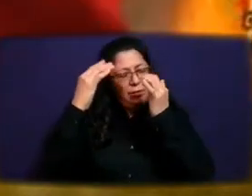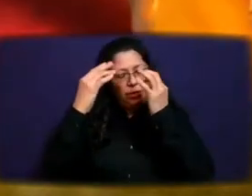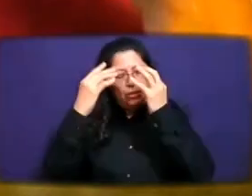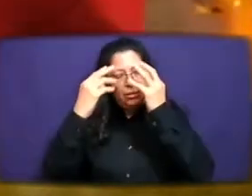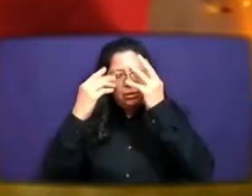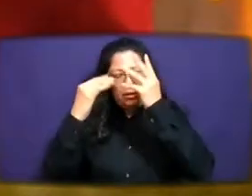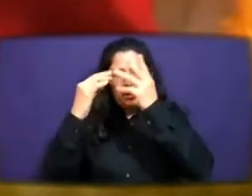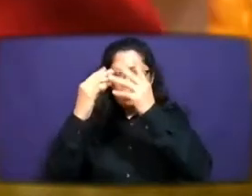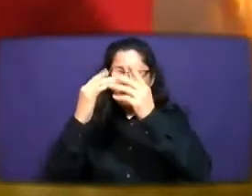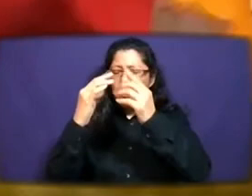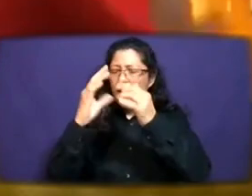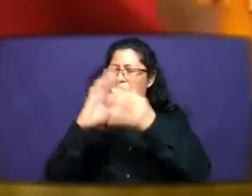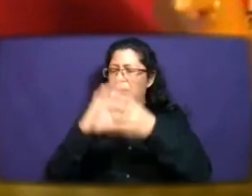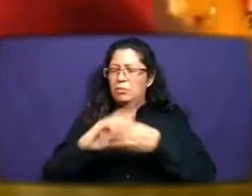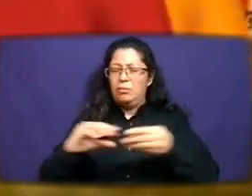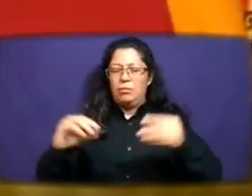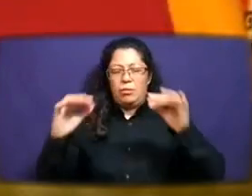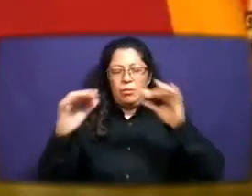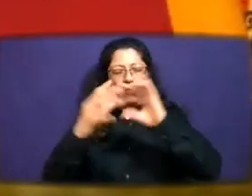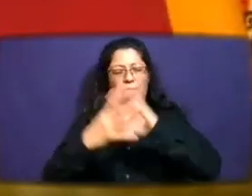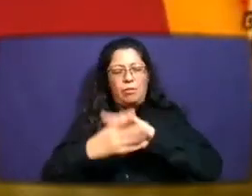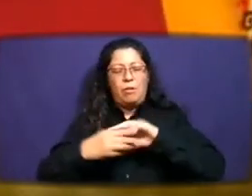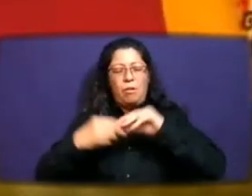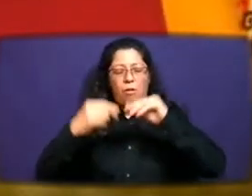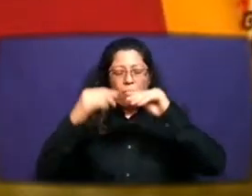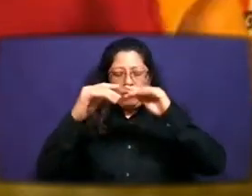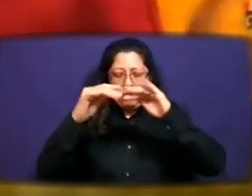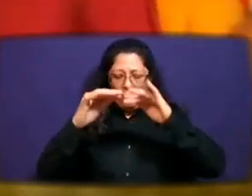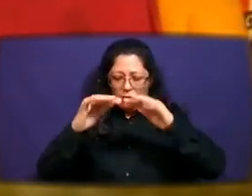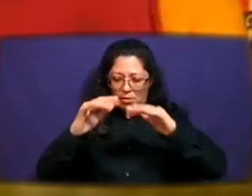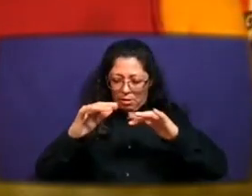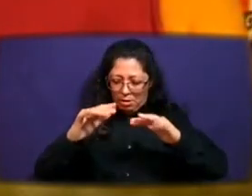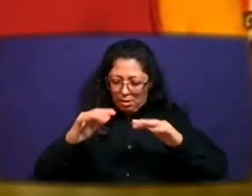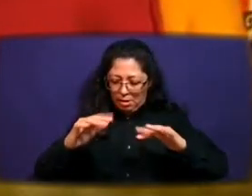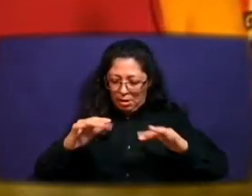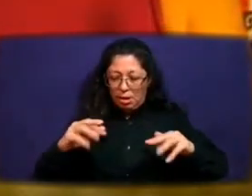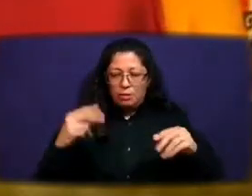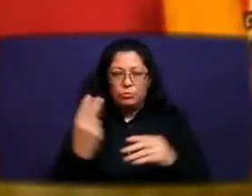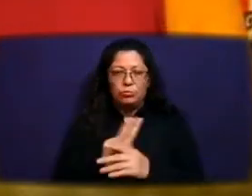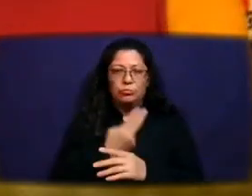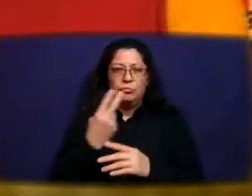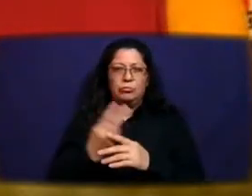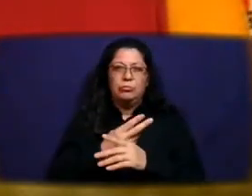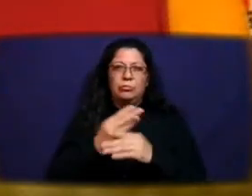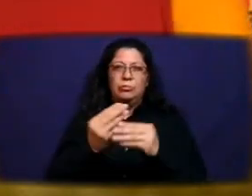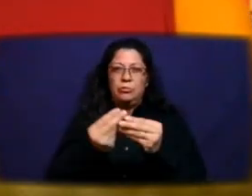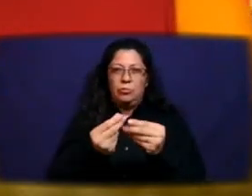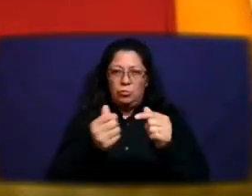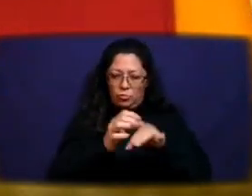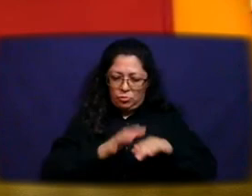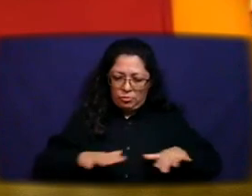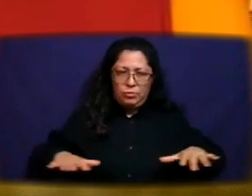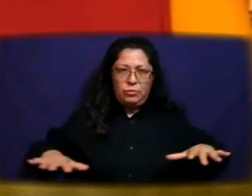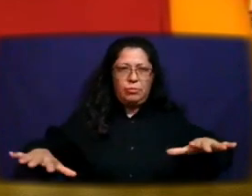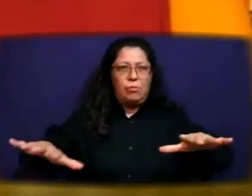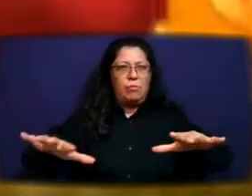Let the stories fall to the ground. Use them to fertilize the